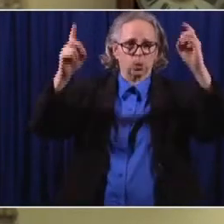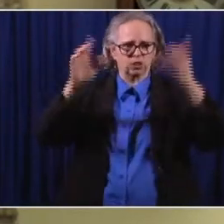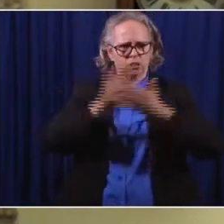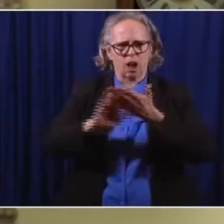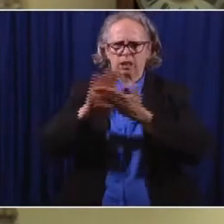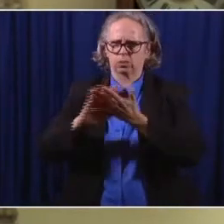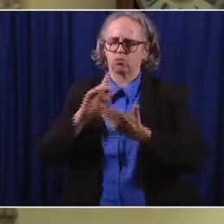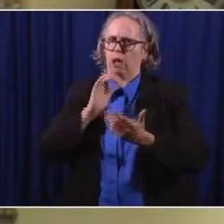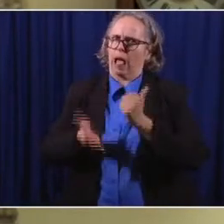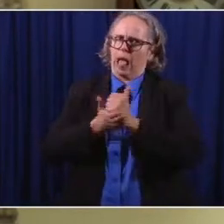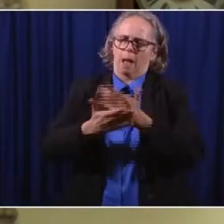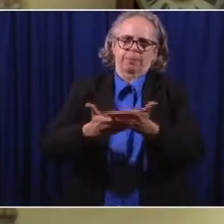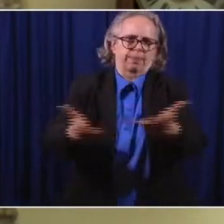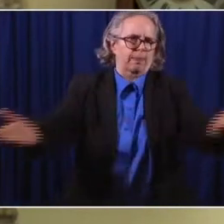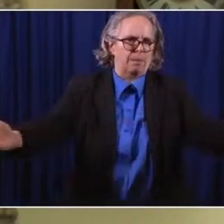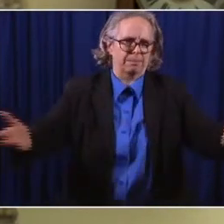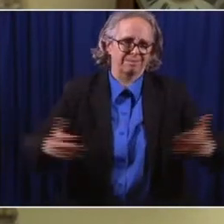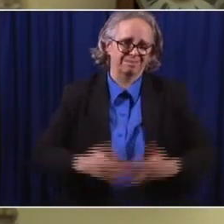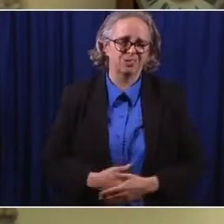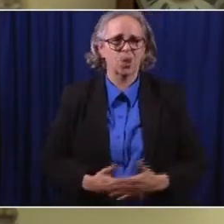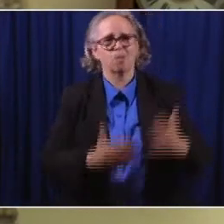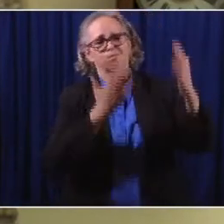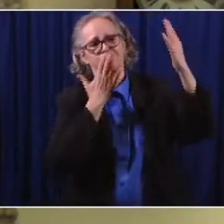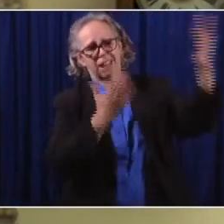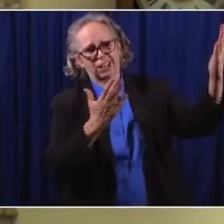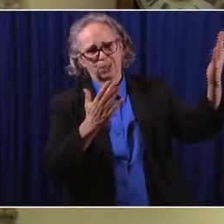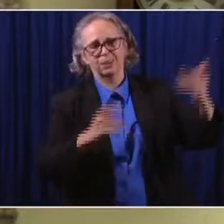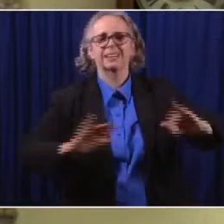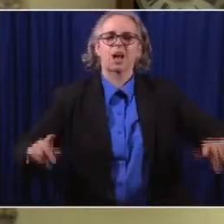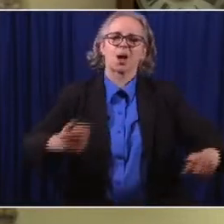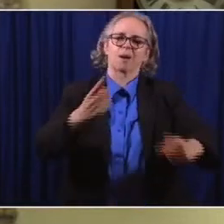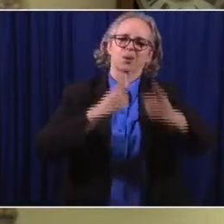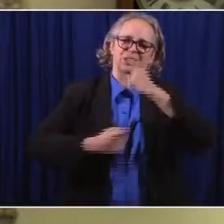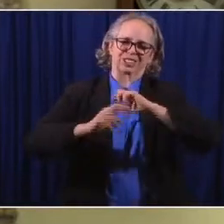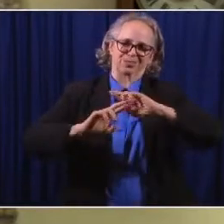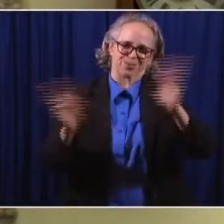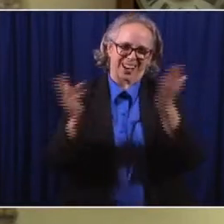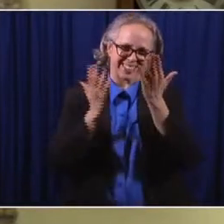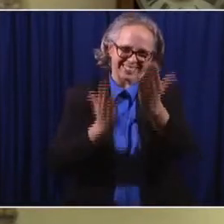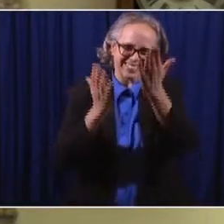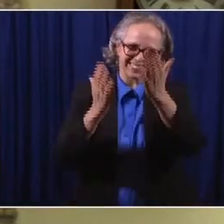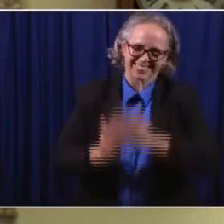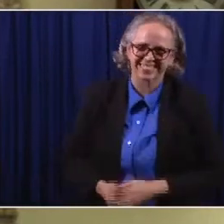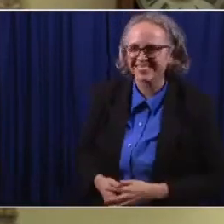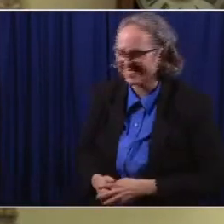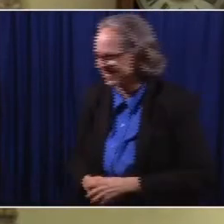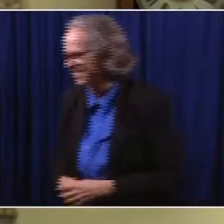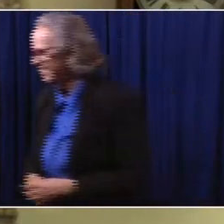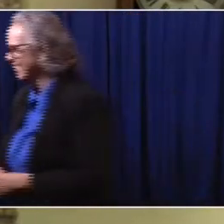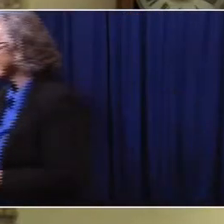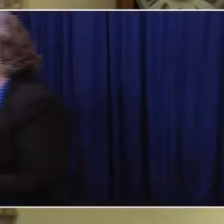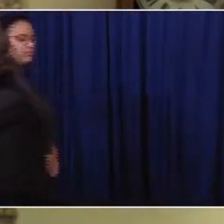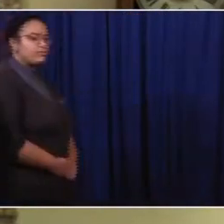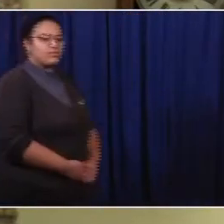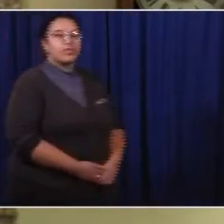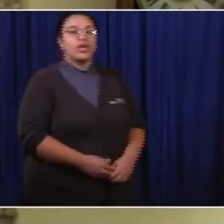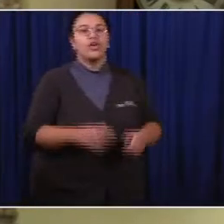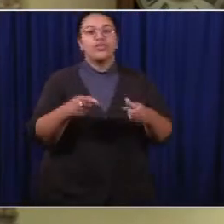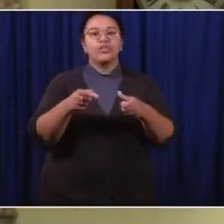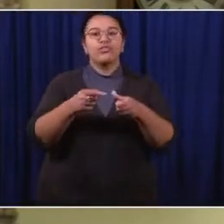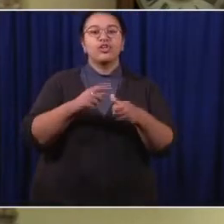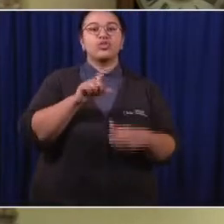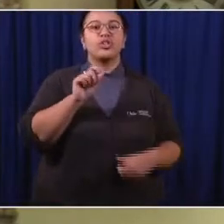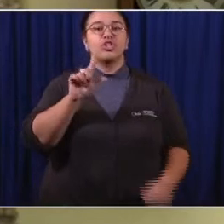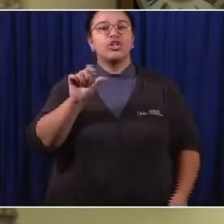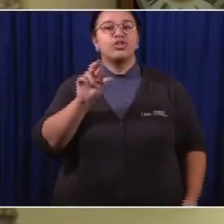now go to questions. Governor, your first question today is from Laura Hancock at cleveland.com. Hi, Governor